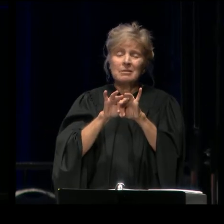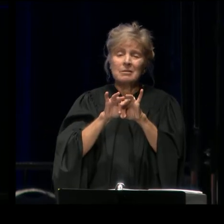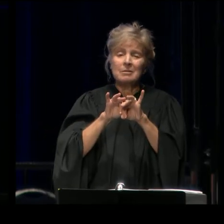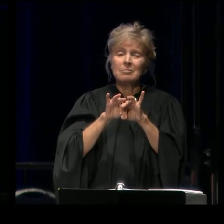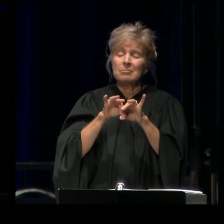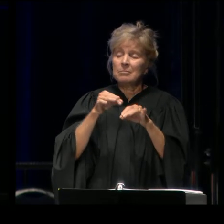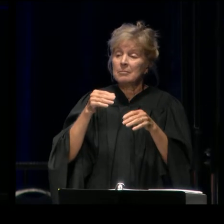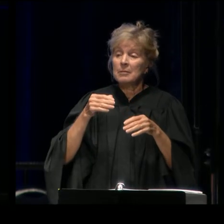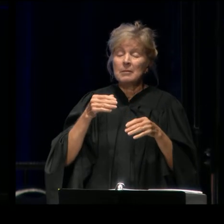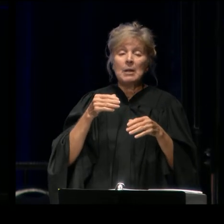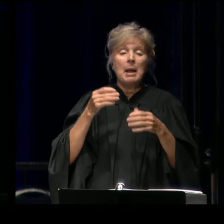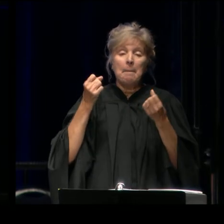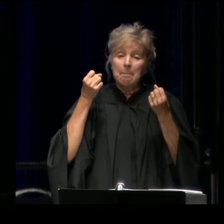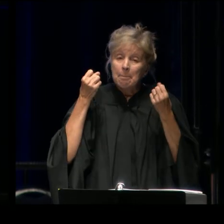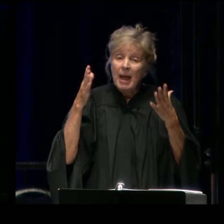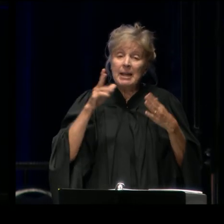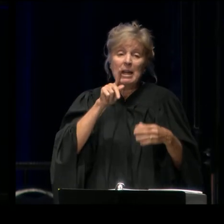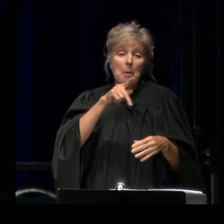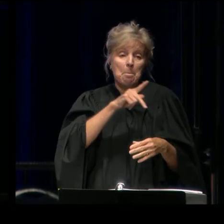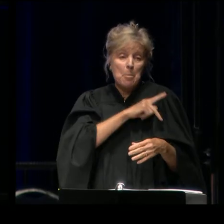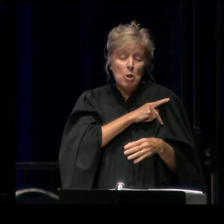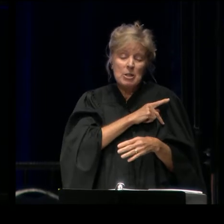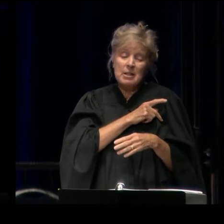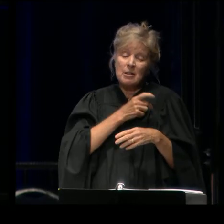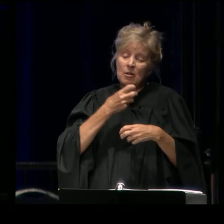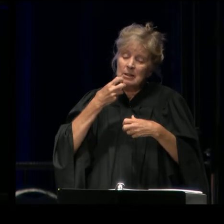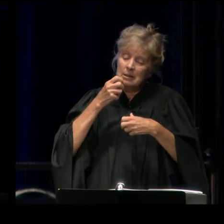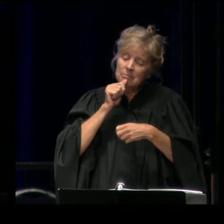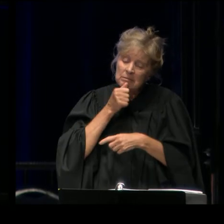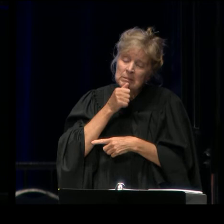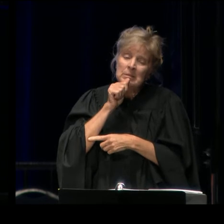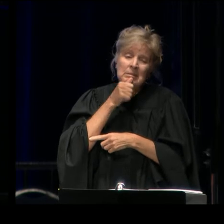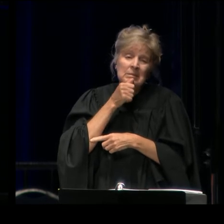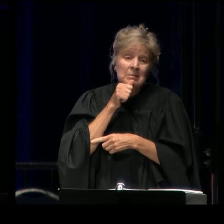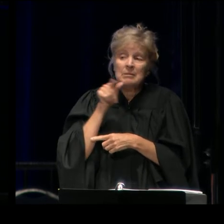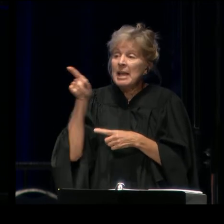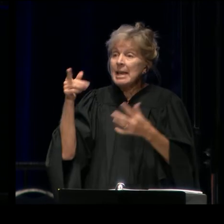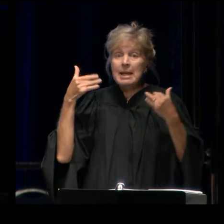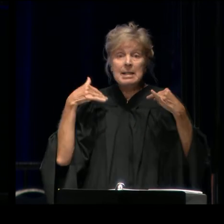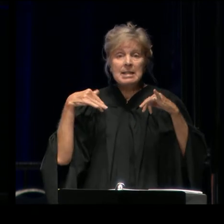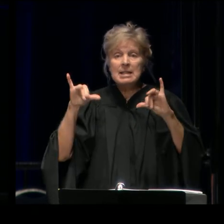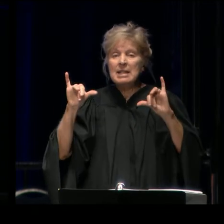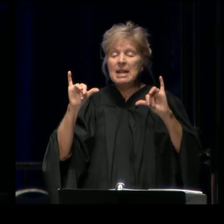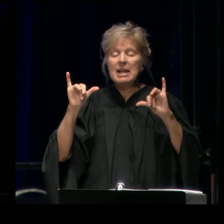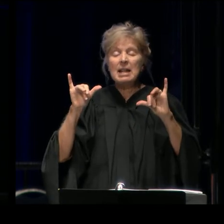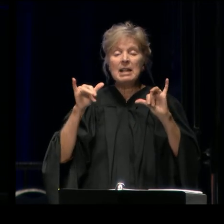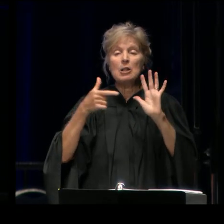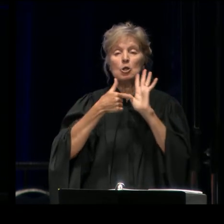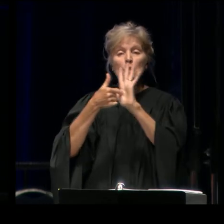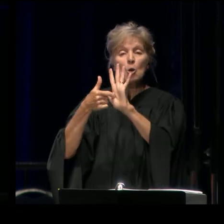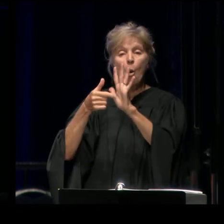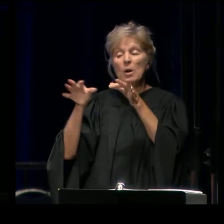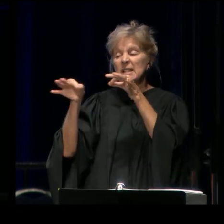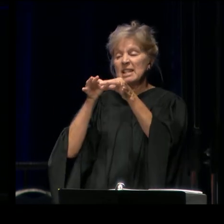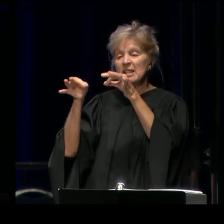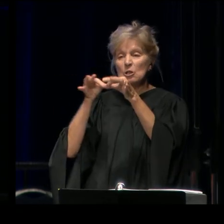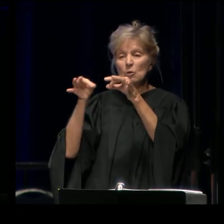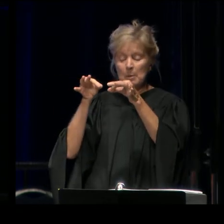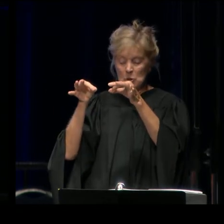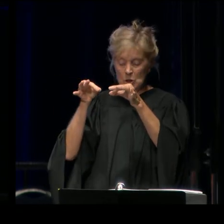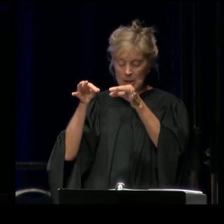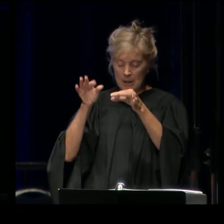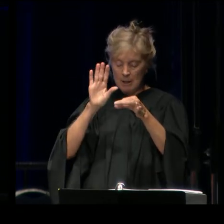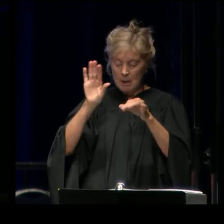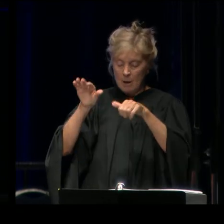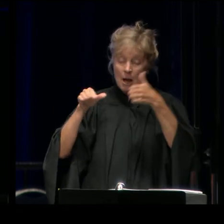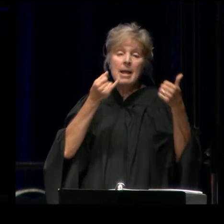Despite overcoming many personal hardships, he continues to live up to the description bestowed on him by an Israeli